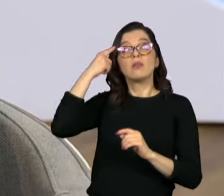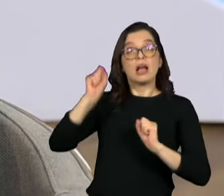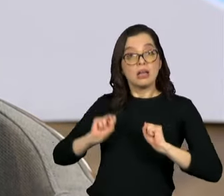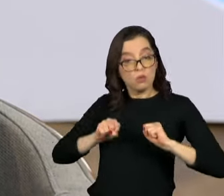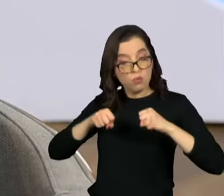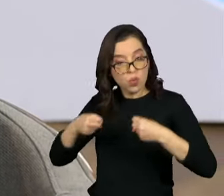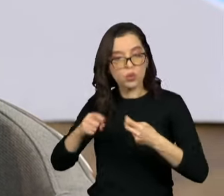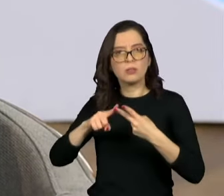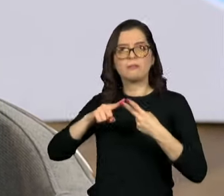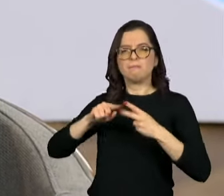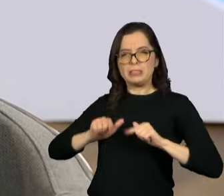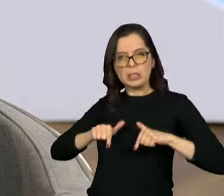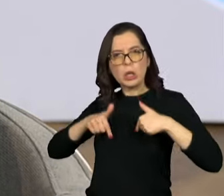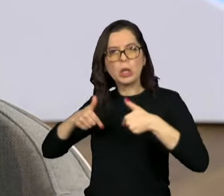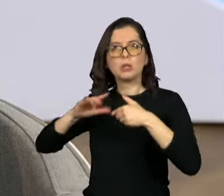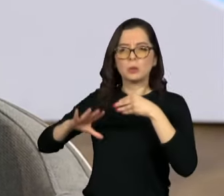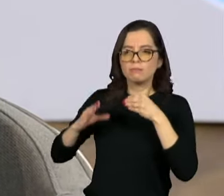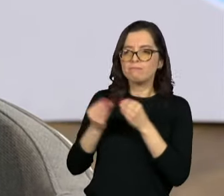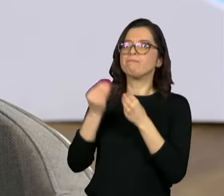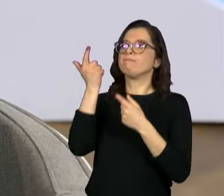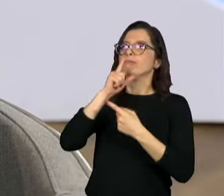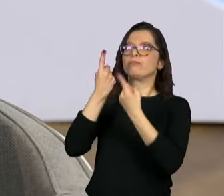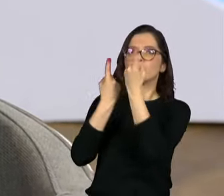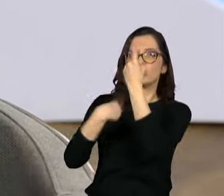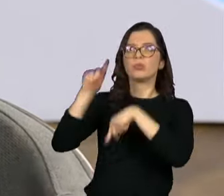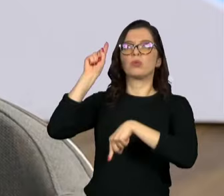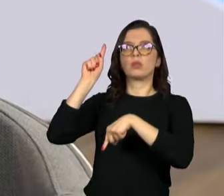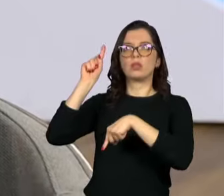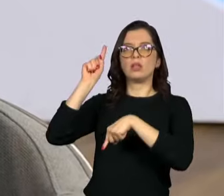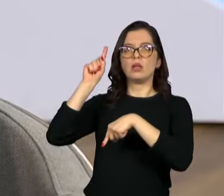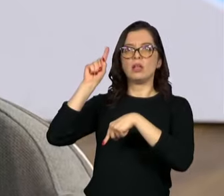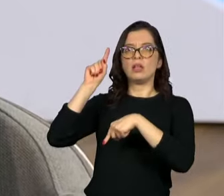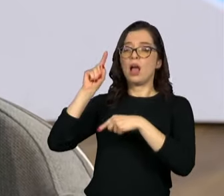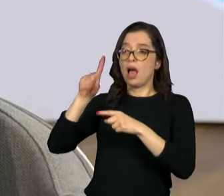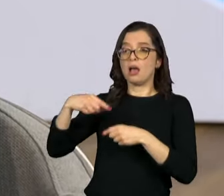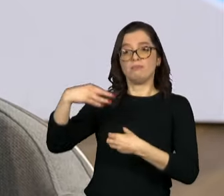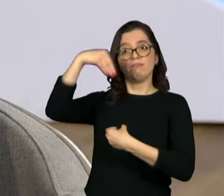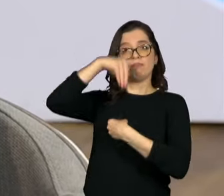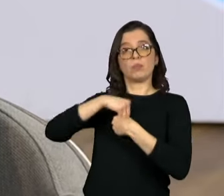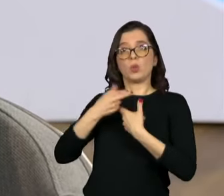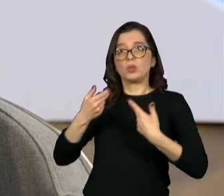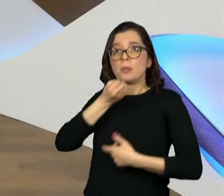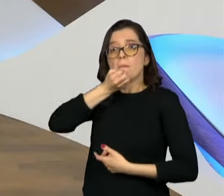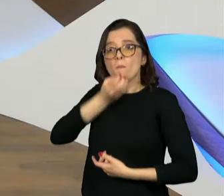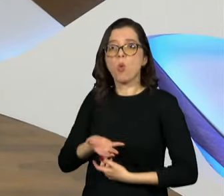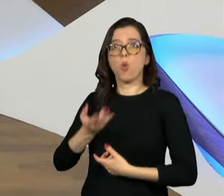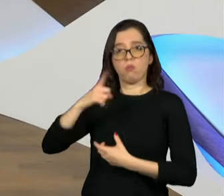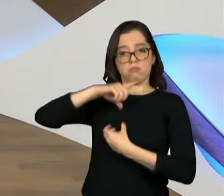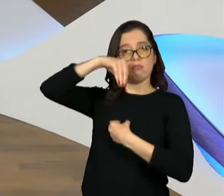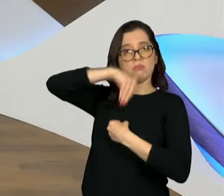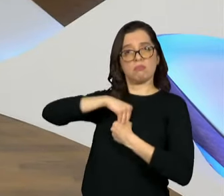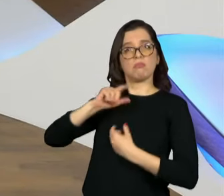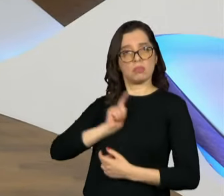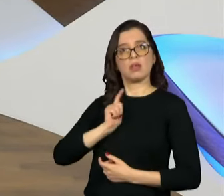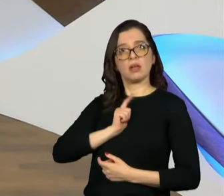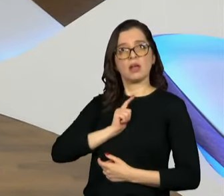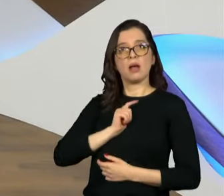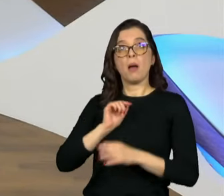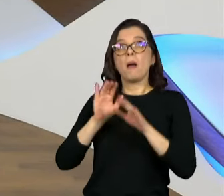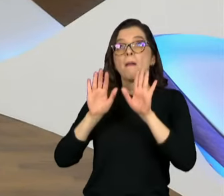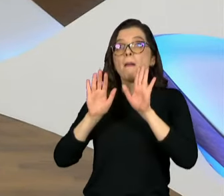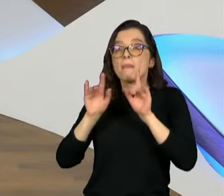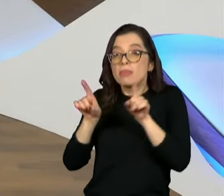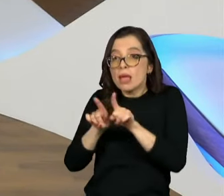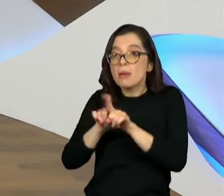effort and reward and achievement are virtues up to a point. We